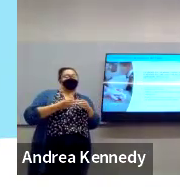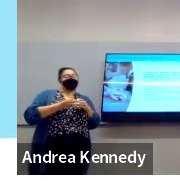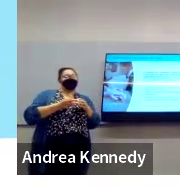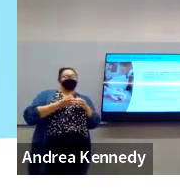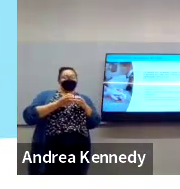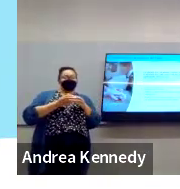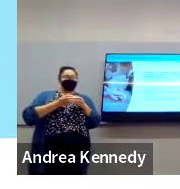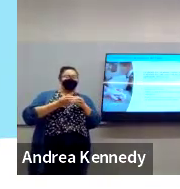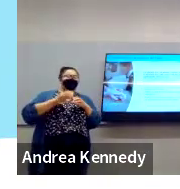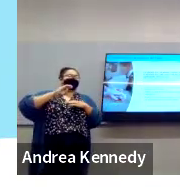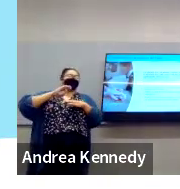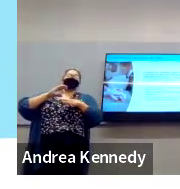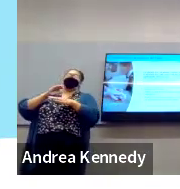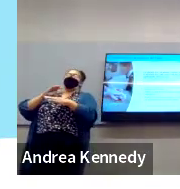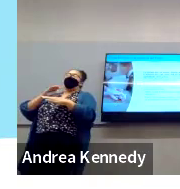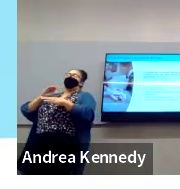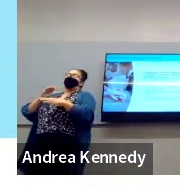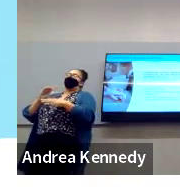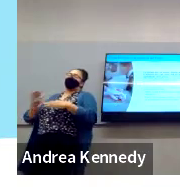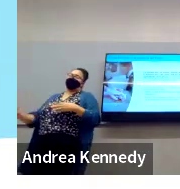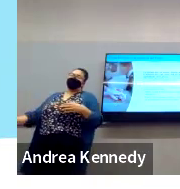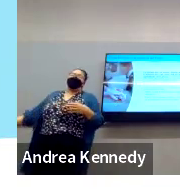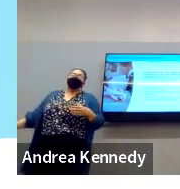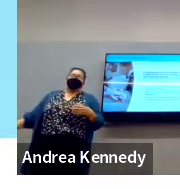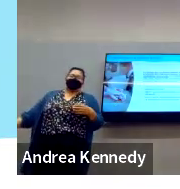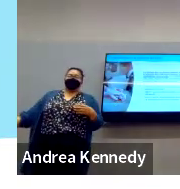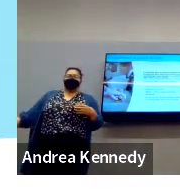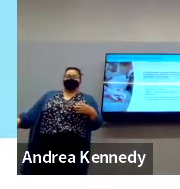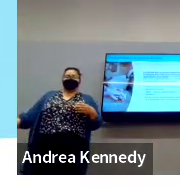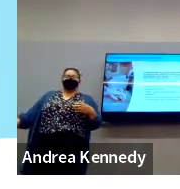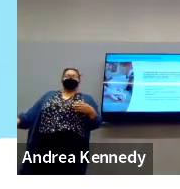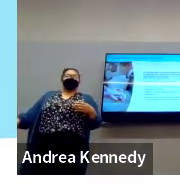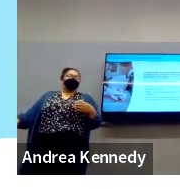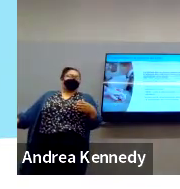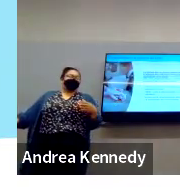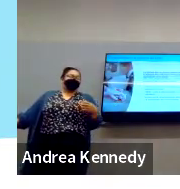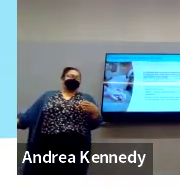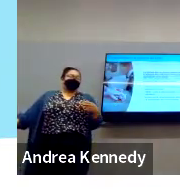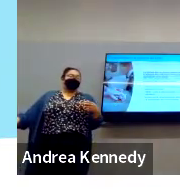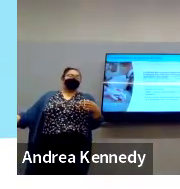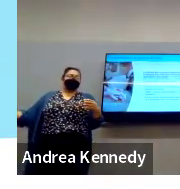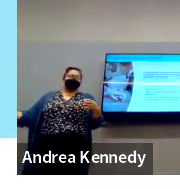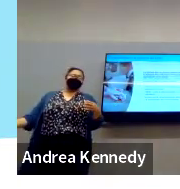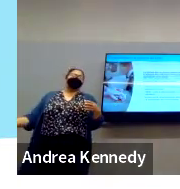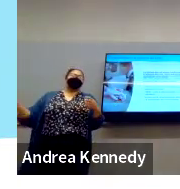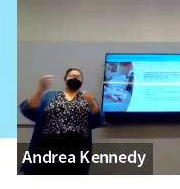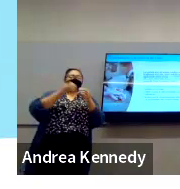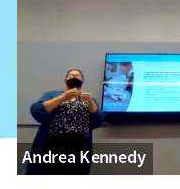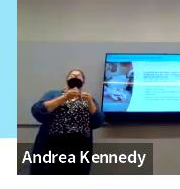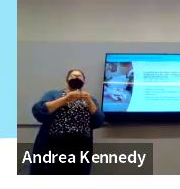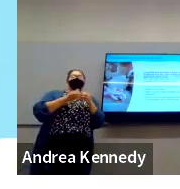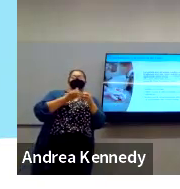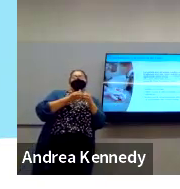and that's just gonna be the new rent amount, and they will just be able to stop paying rent. And the landlord will lose